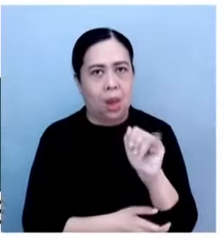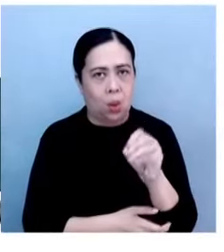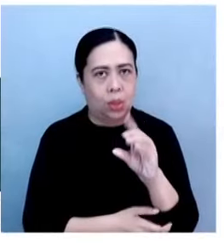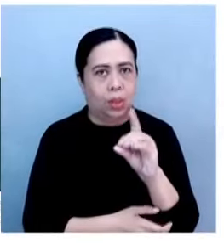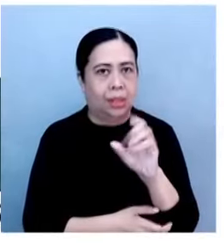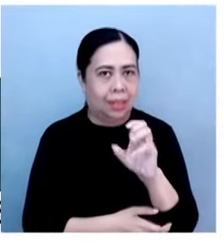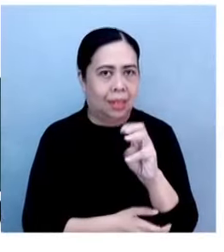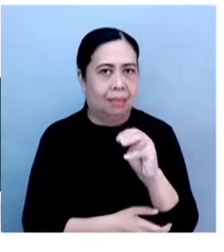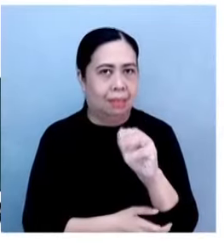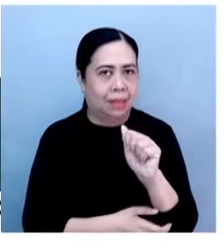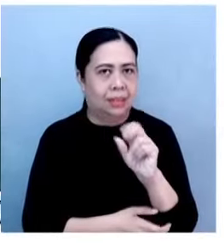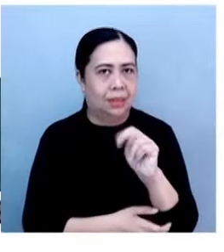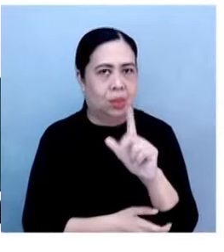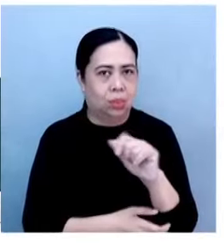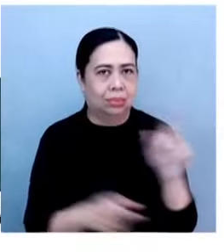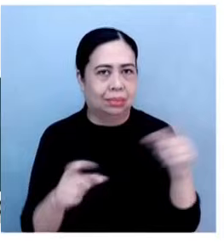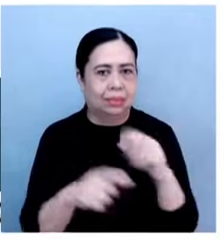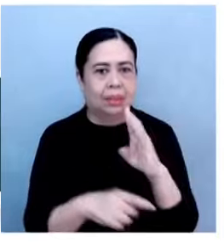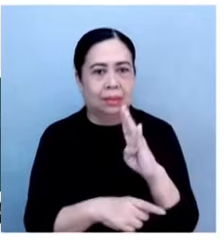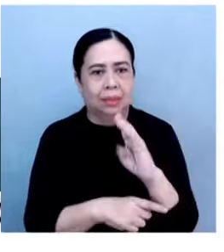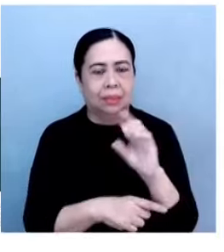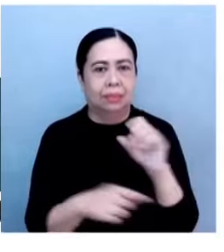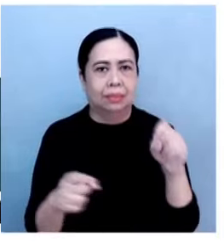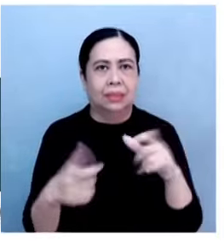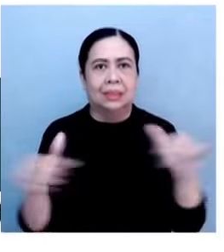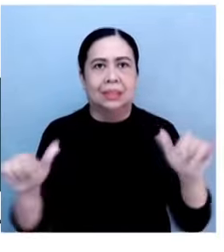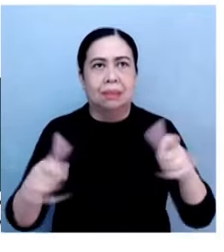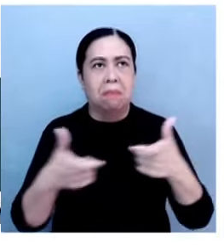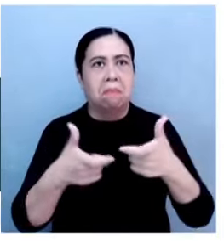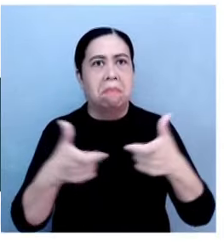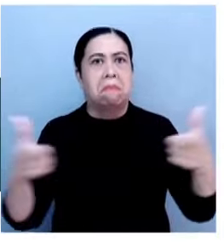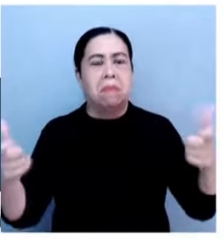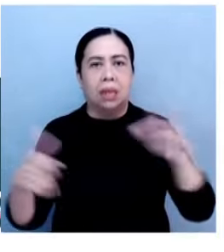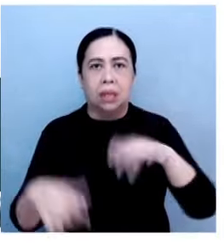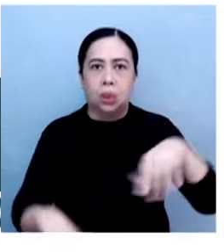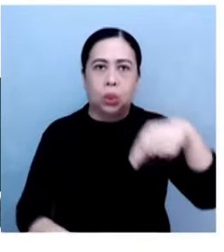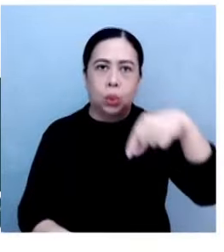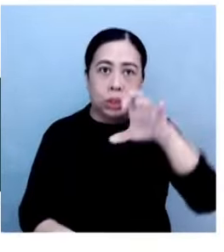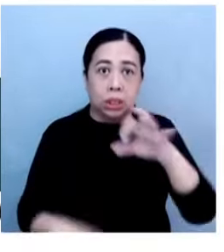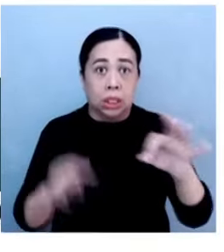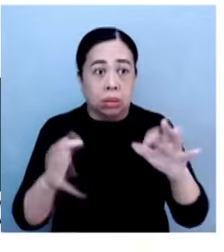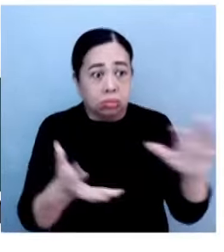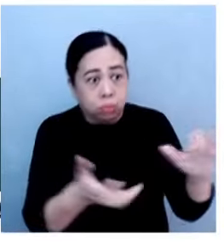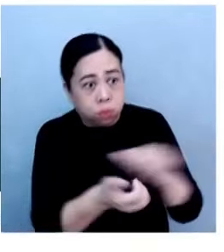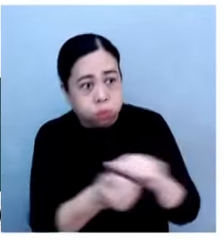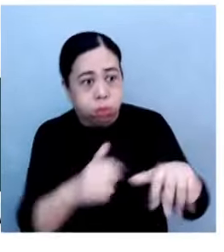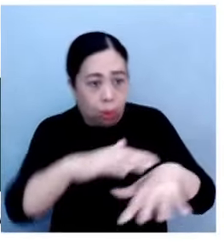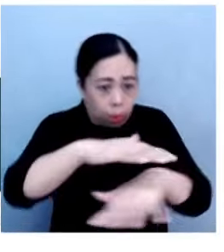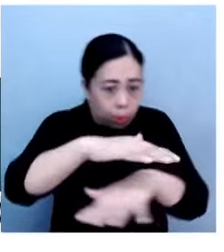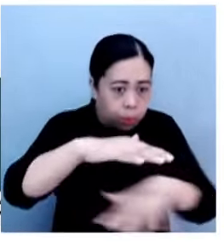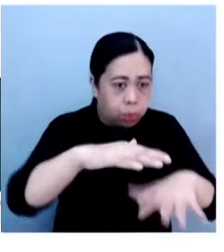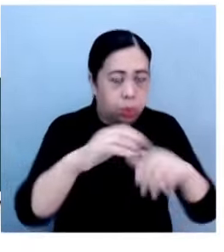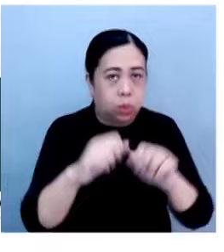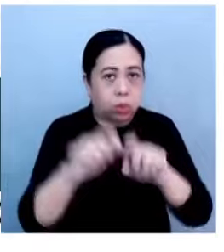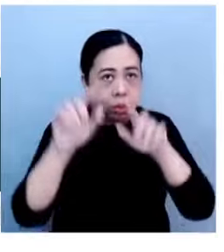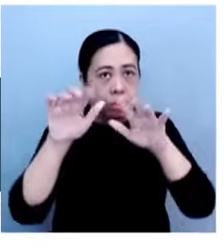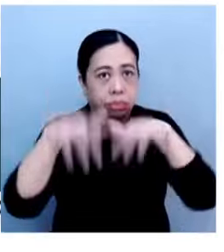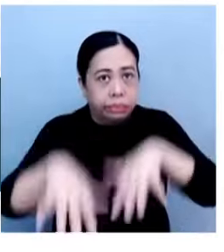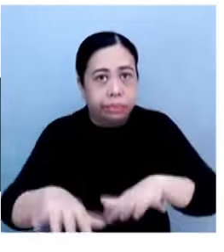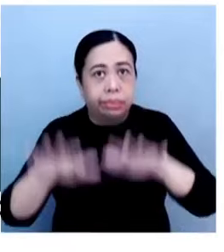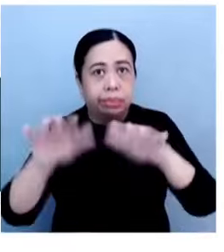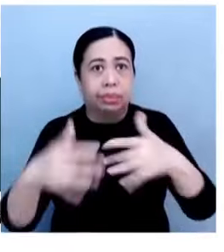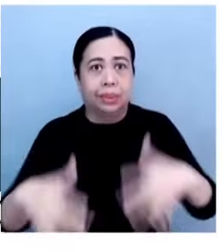it is as large as the size of Quezon City. If you destroy all the marine life